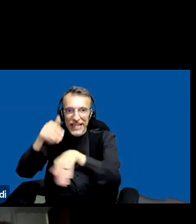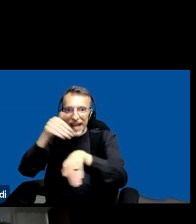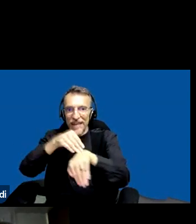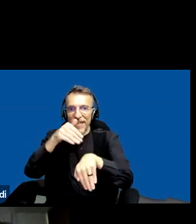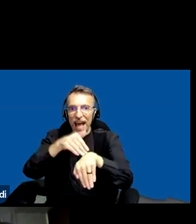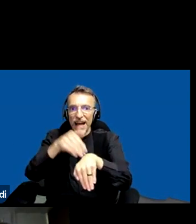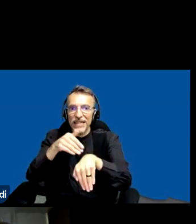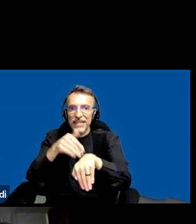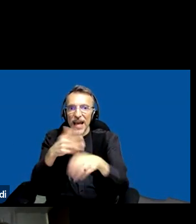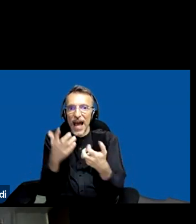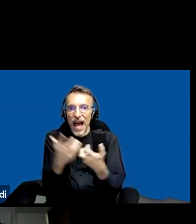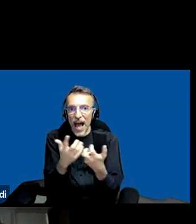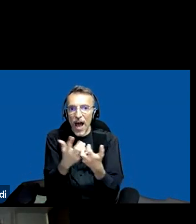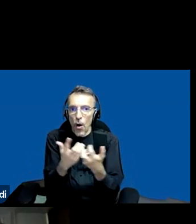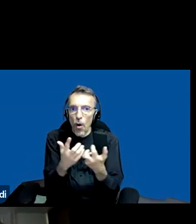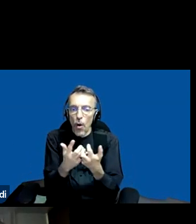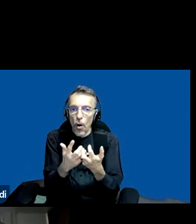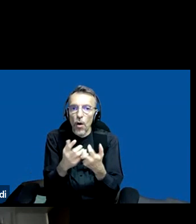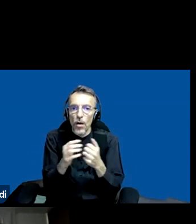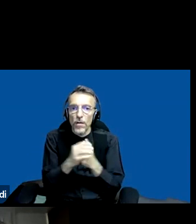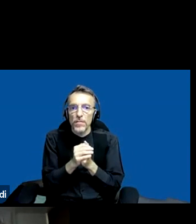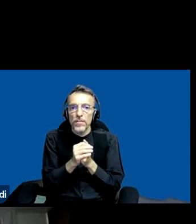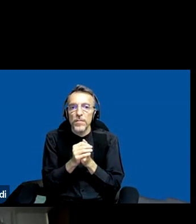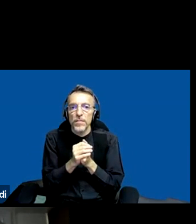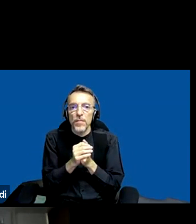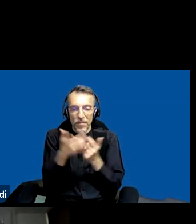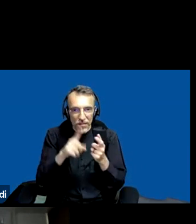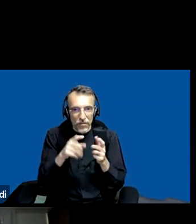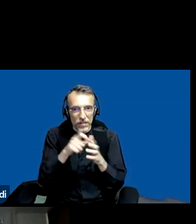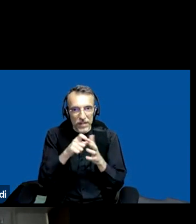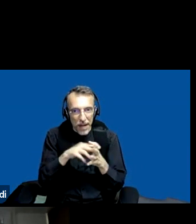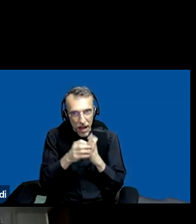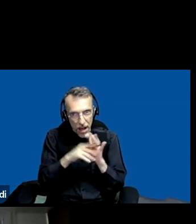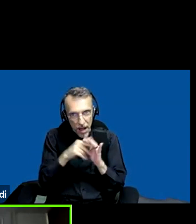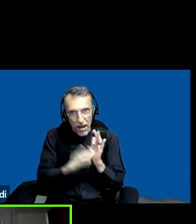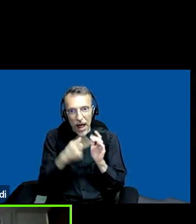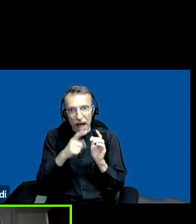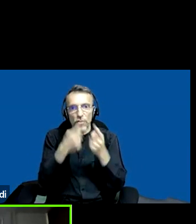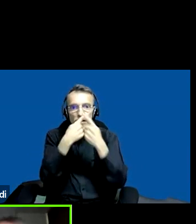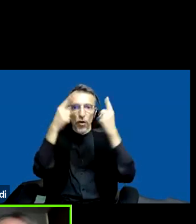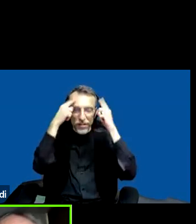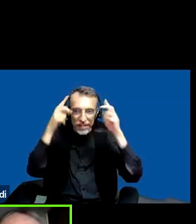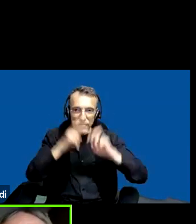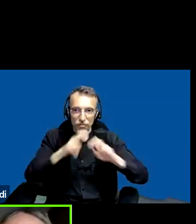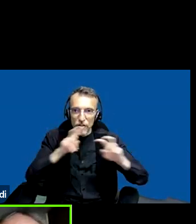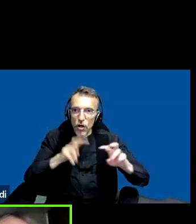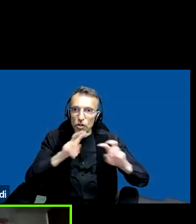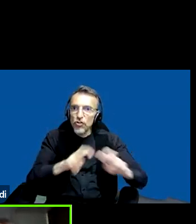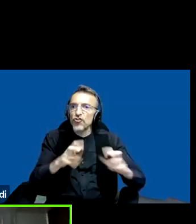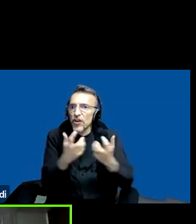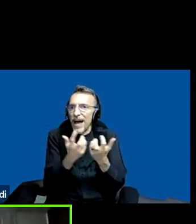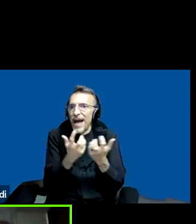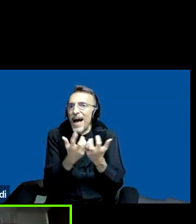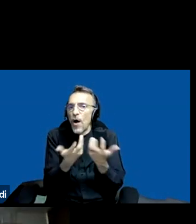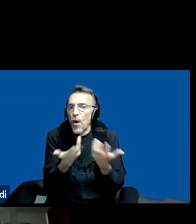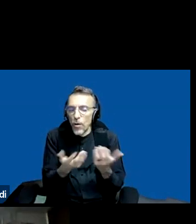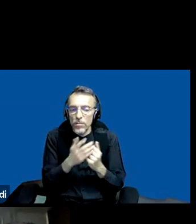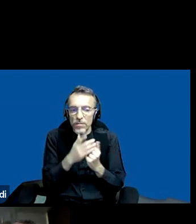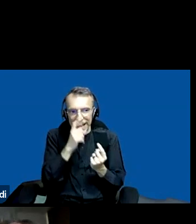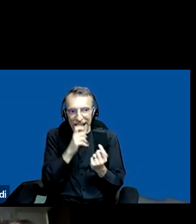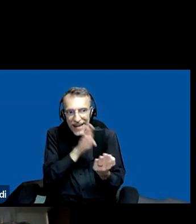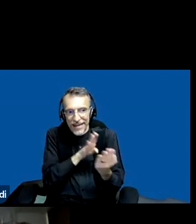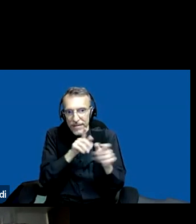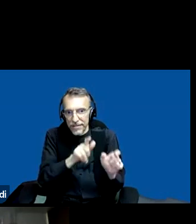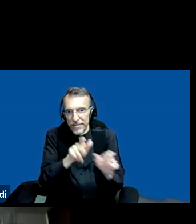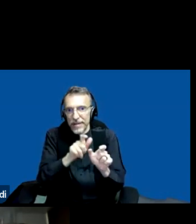particularly looks at the bar from the university on students conducting face-to-face research. Then just